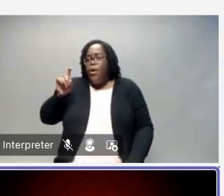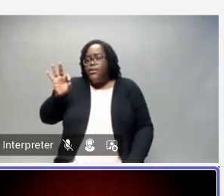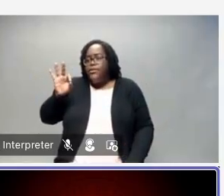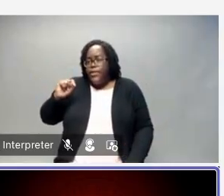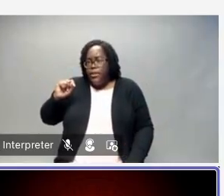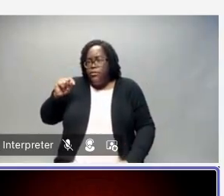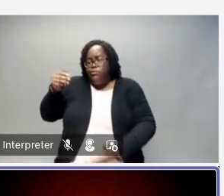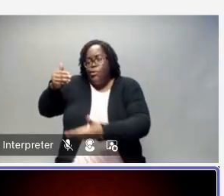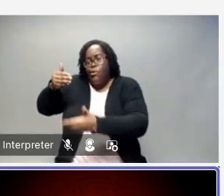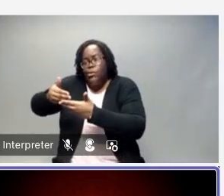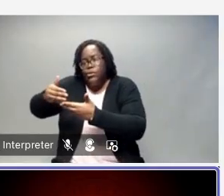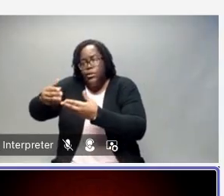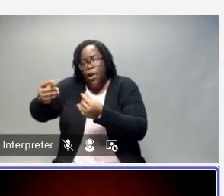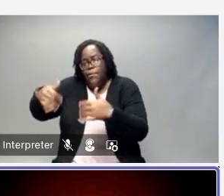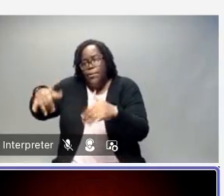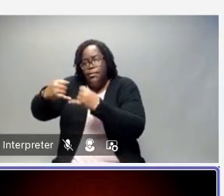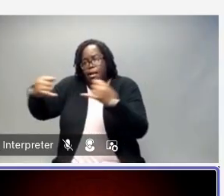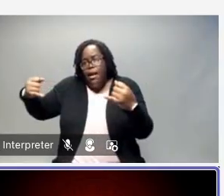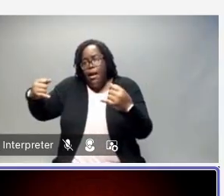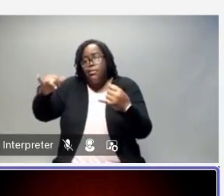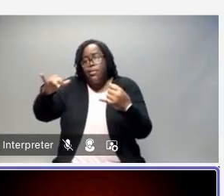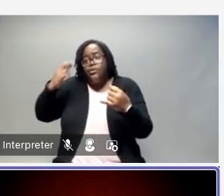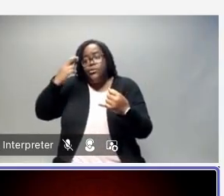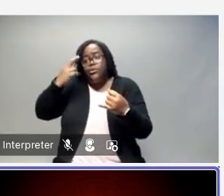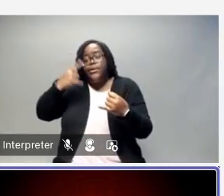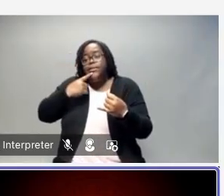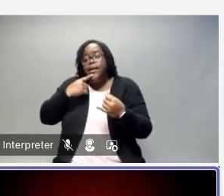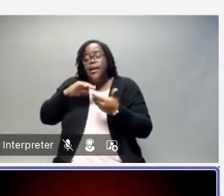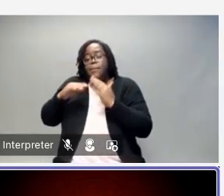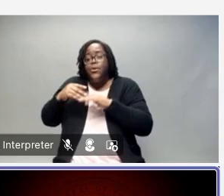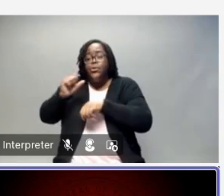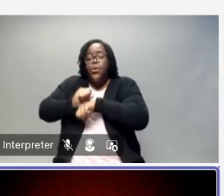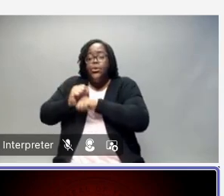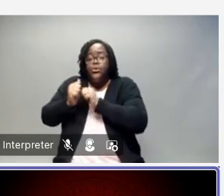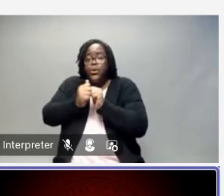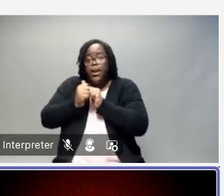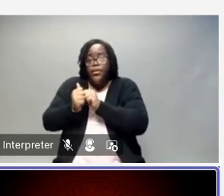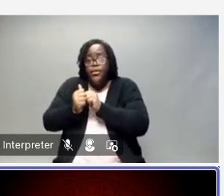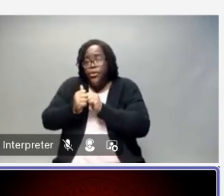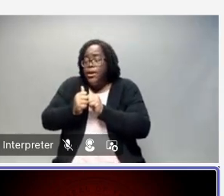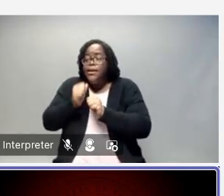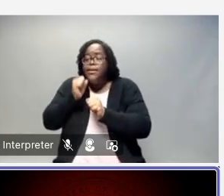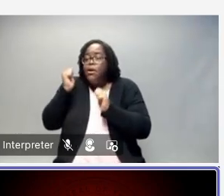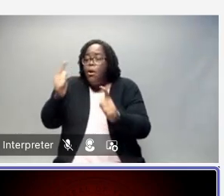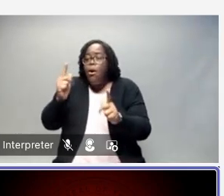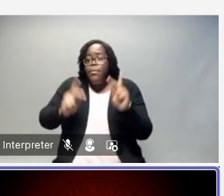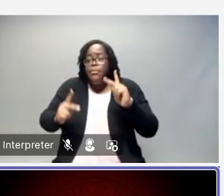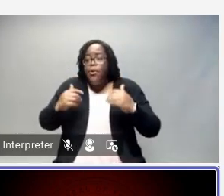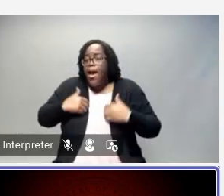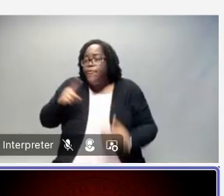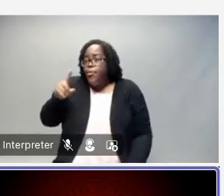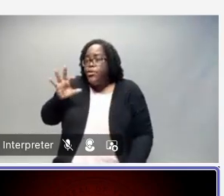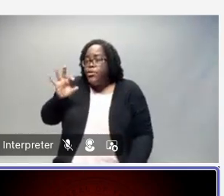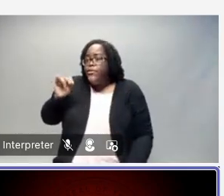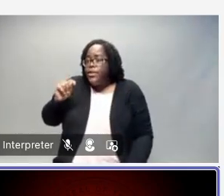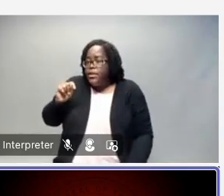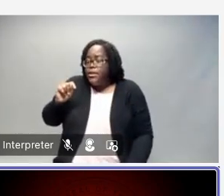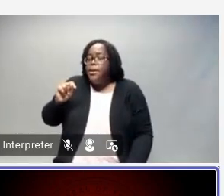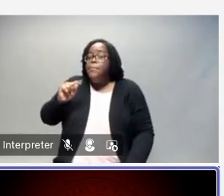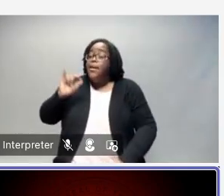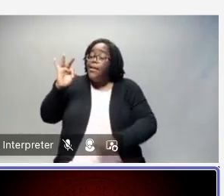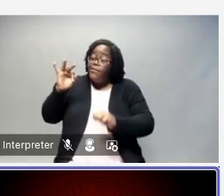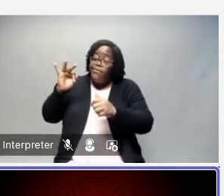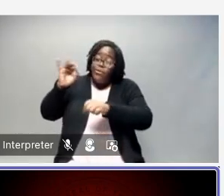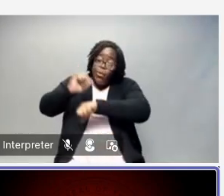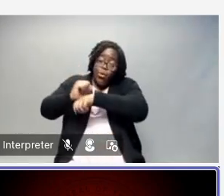get. And that's when we say that communities work together, because you may not have the 100 feet, but if everyone works together, we can have a good defensible space. And